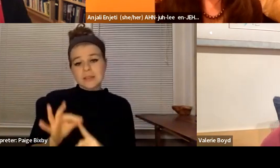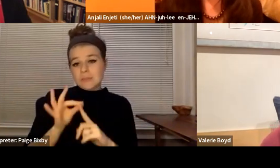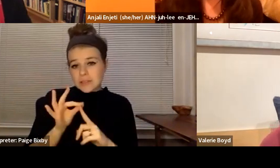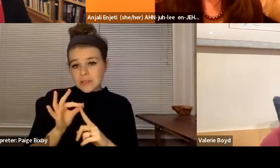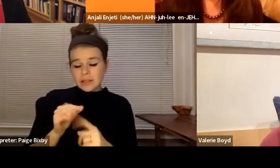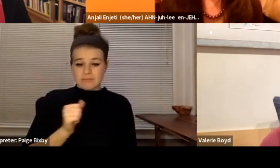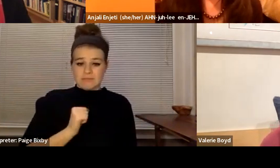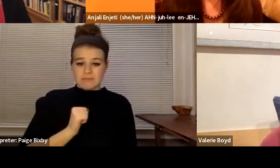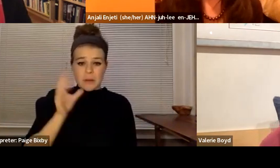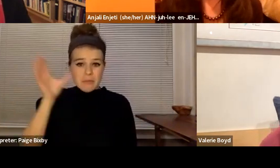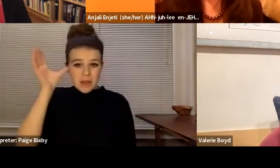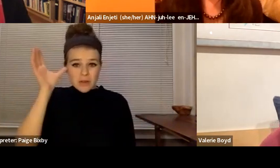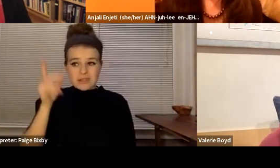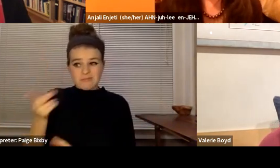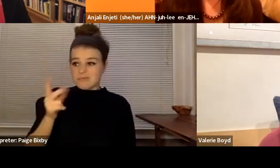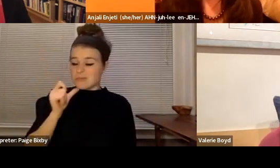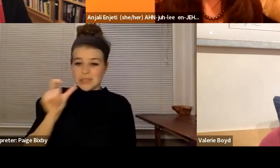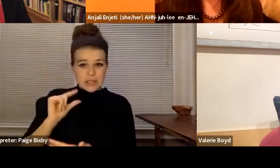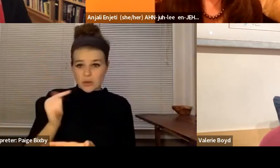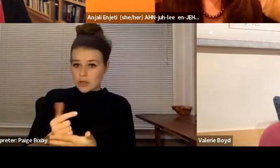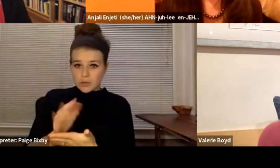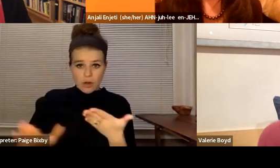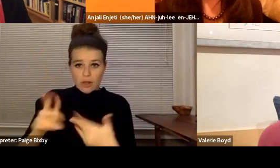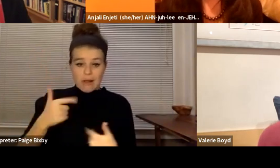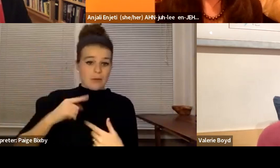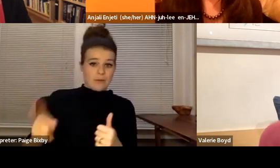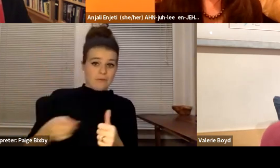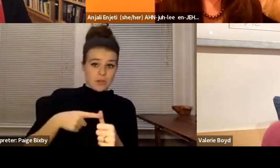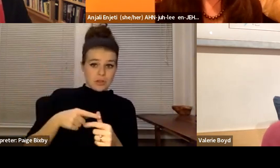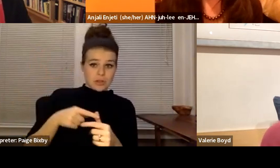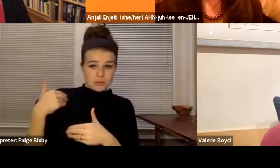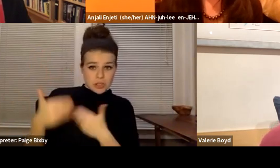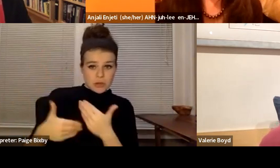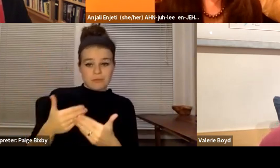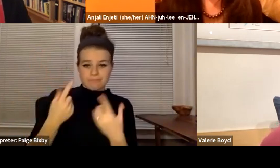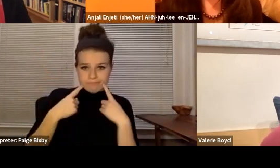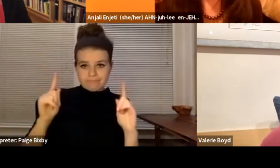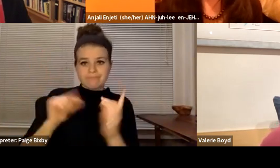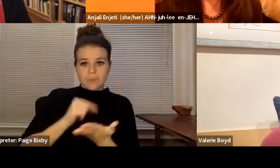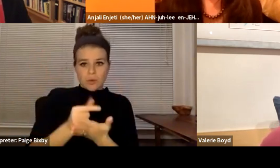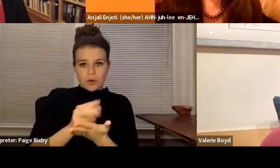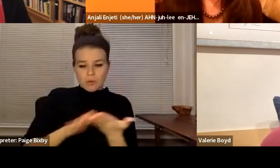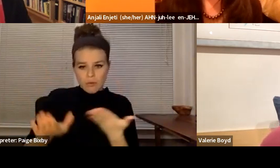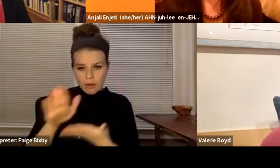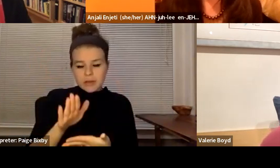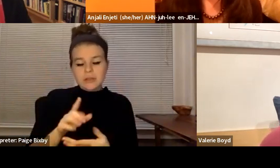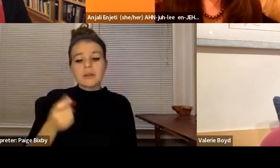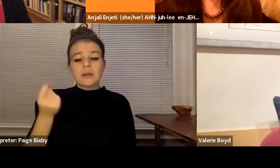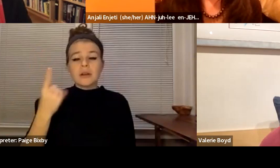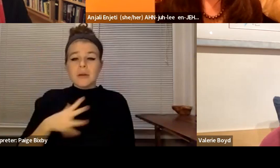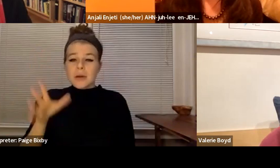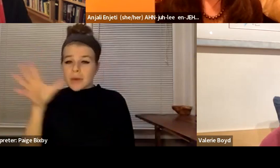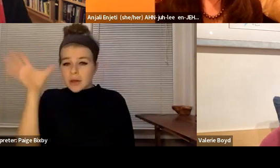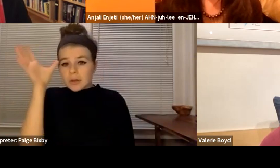parents were not college graduates. I was first generation college, but my parents